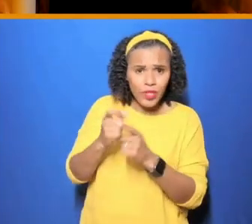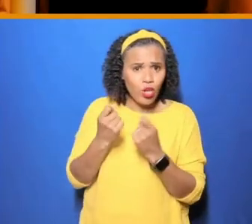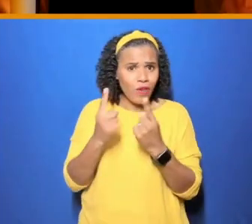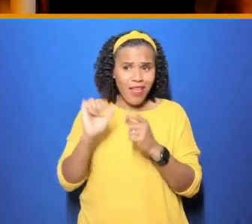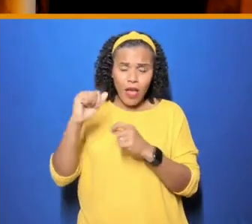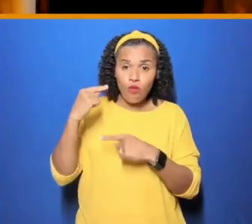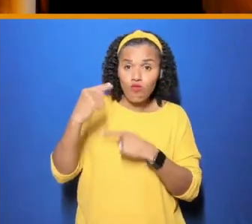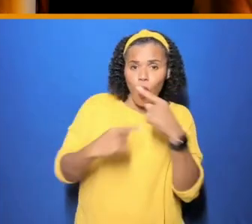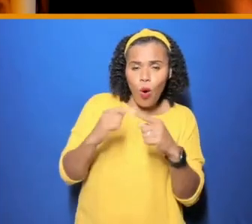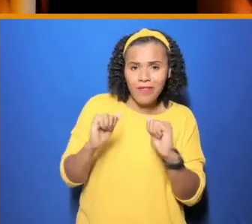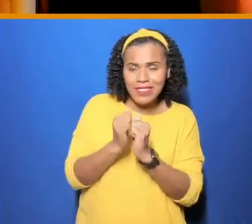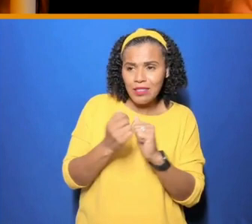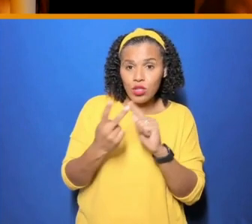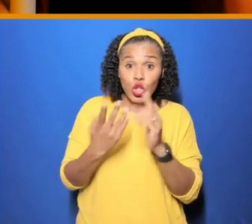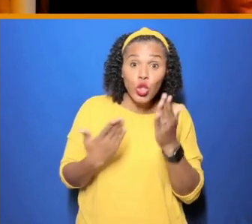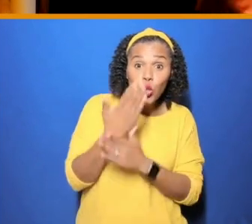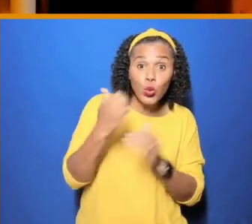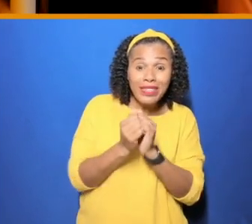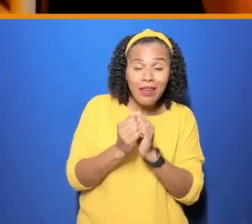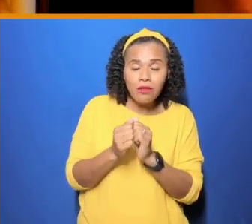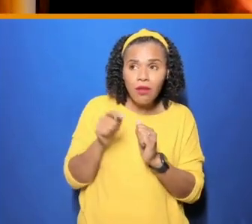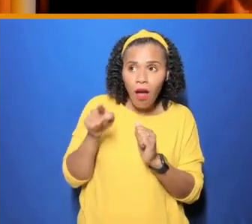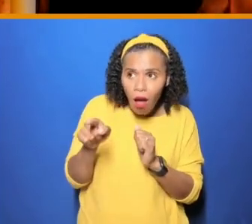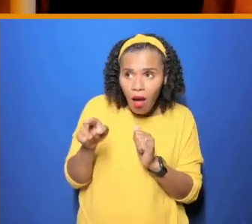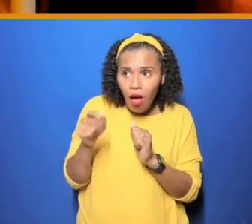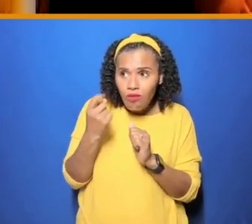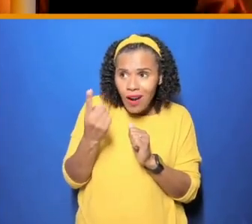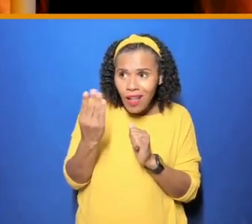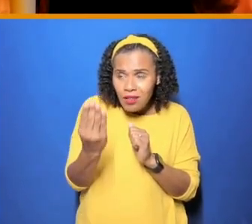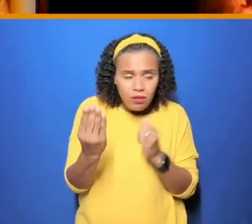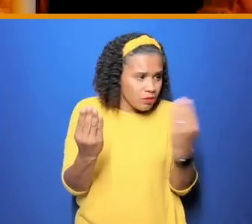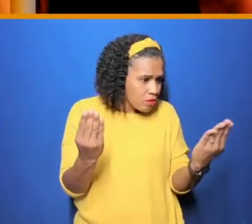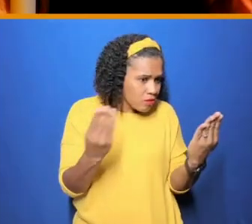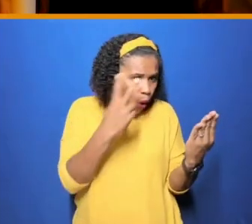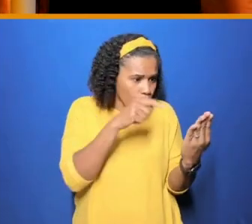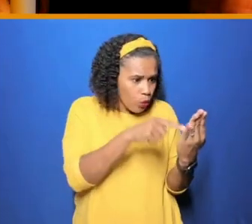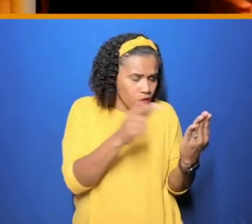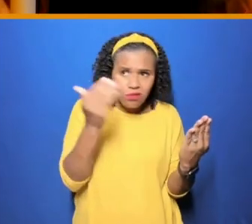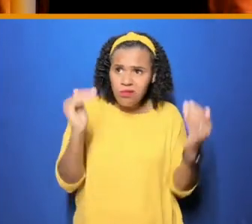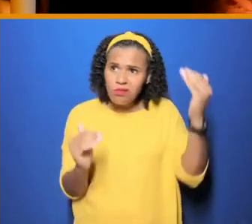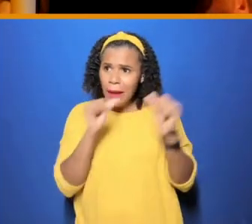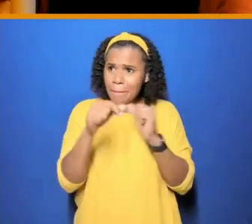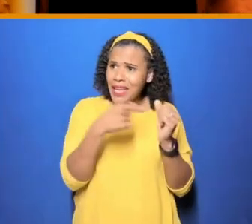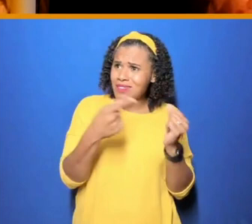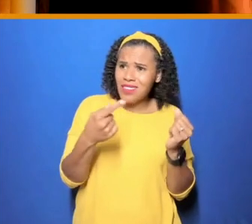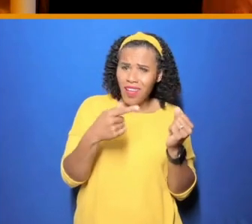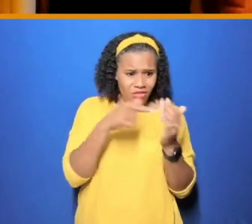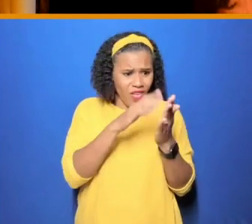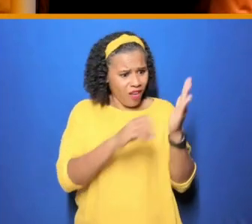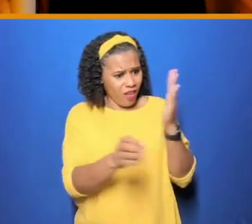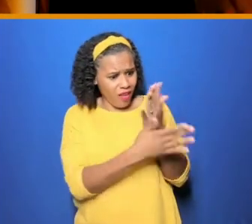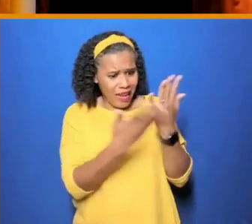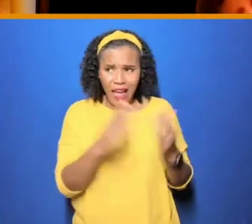new deals are actually worse than the ones we had before, despite the fact that our press very often tries to make them out as being